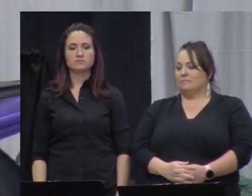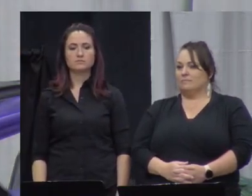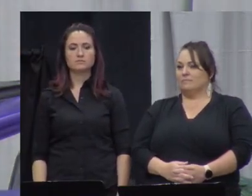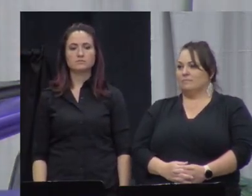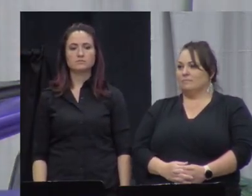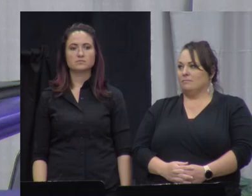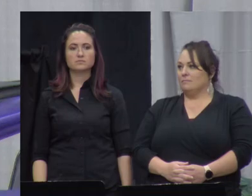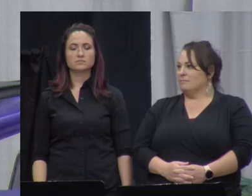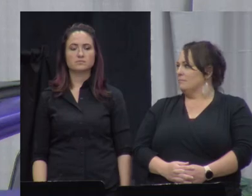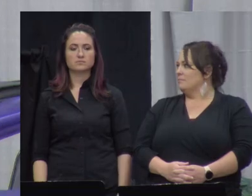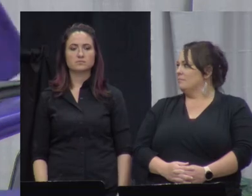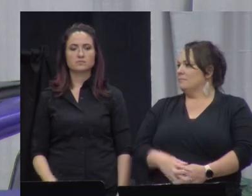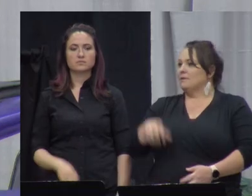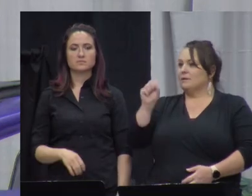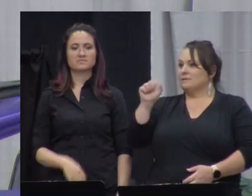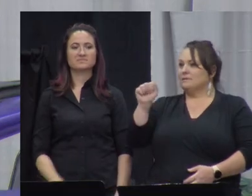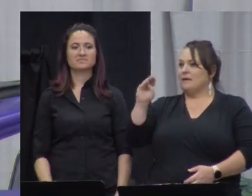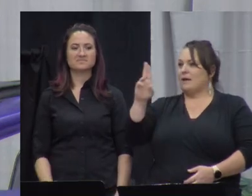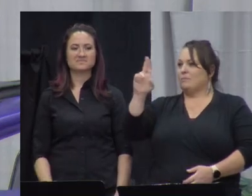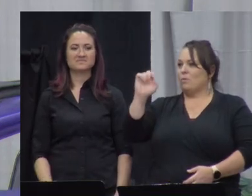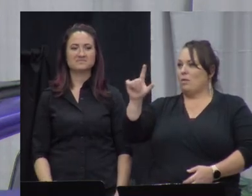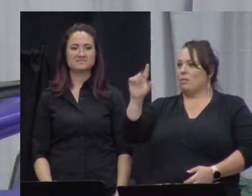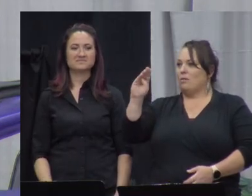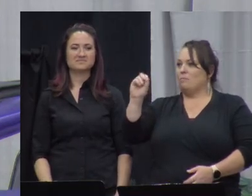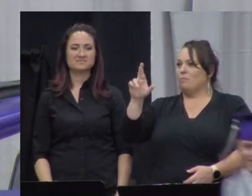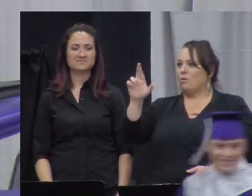Samuel Lawrence.